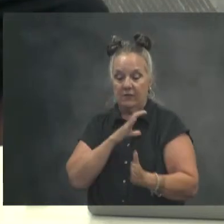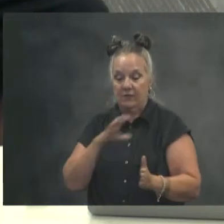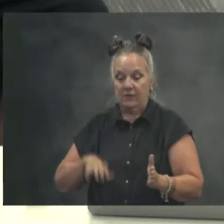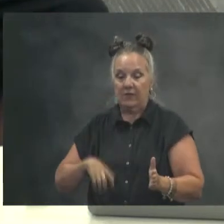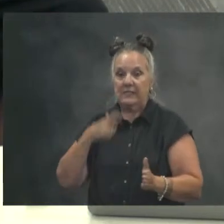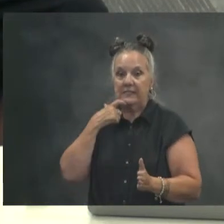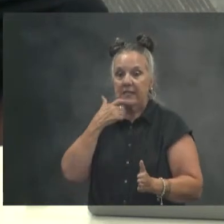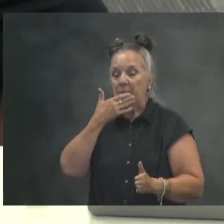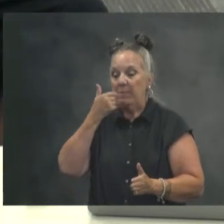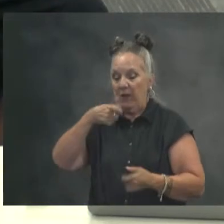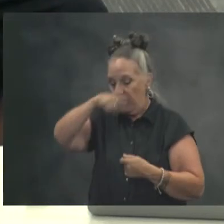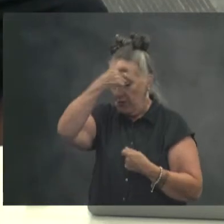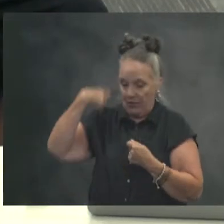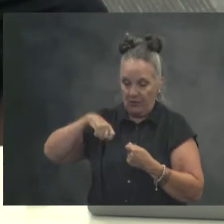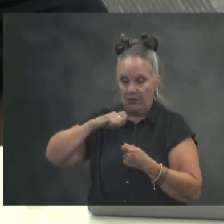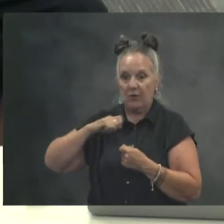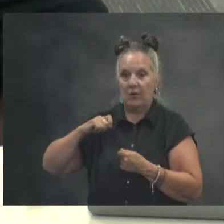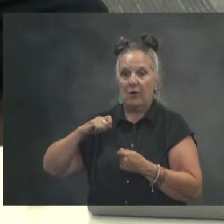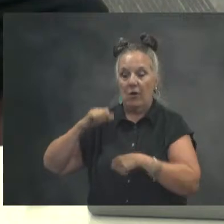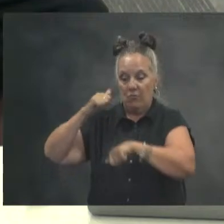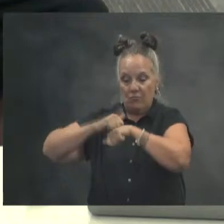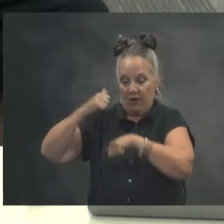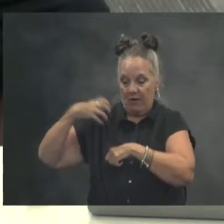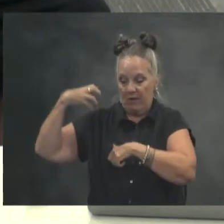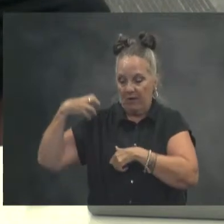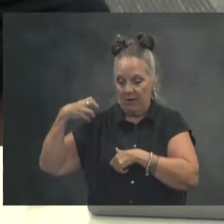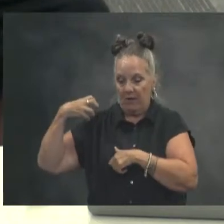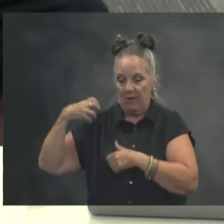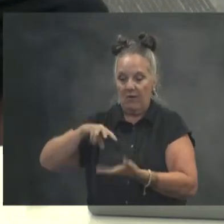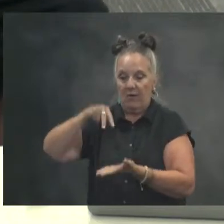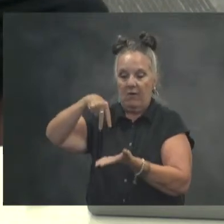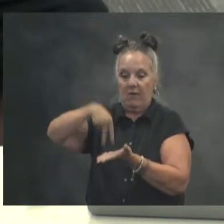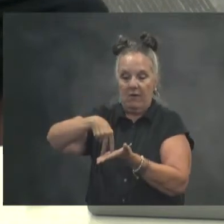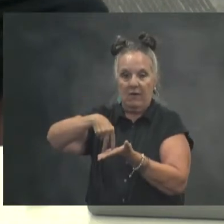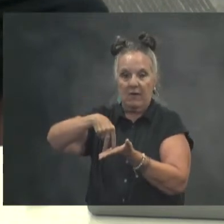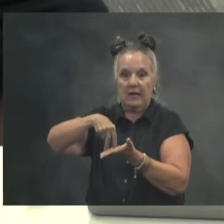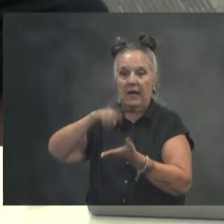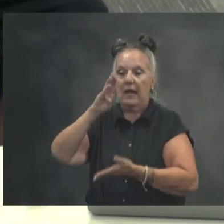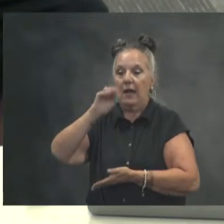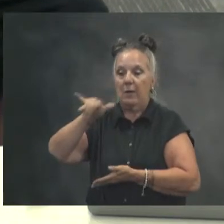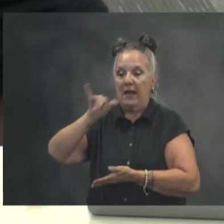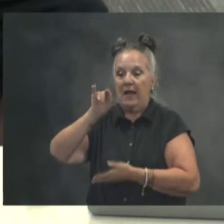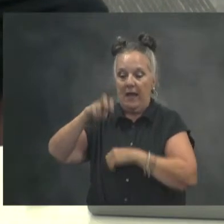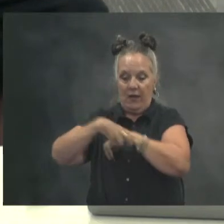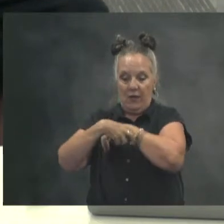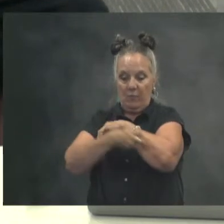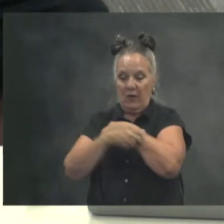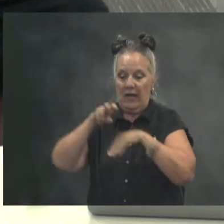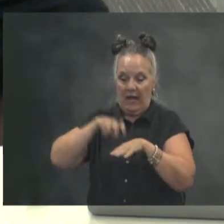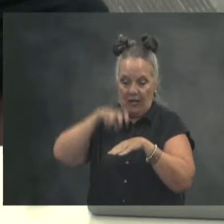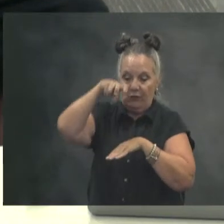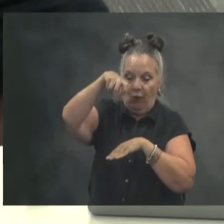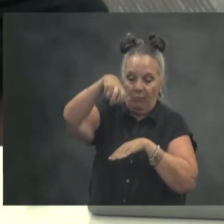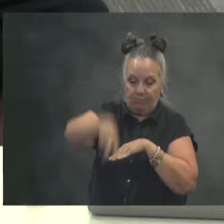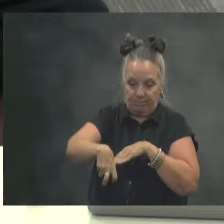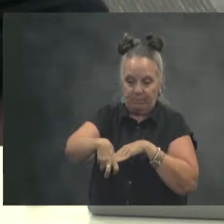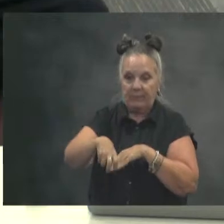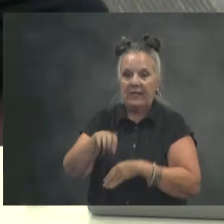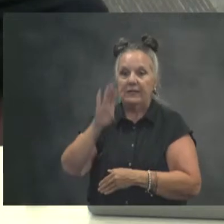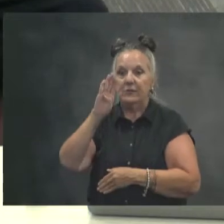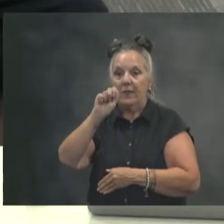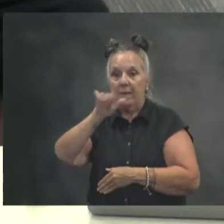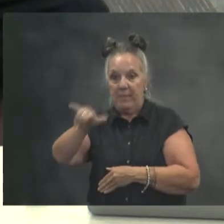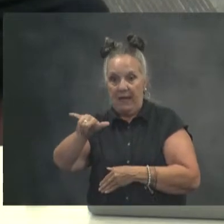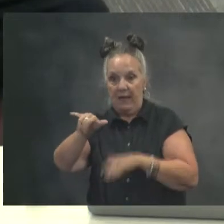rope around your neck and put a boulder on the other end and go stand on the Bay Bridge and jump into the Chesapeake Bay. Do you